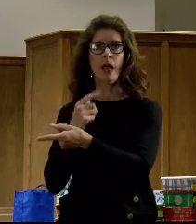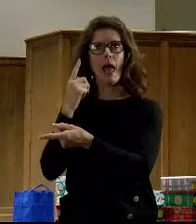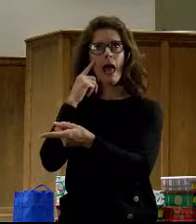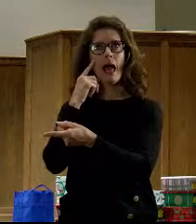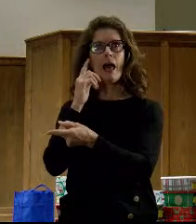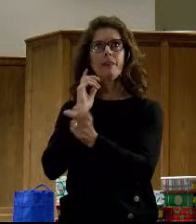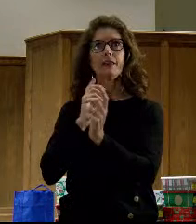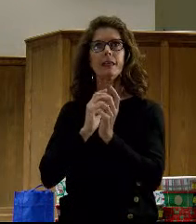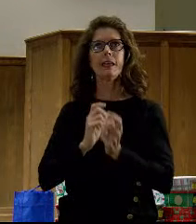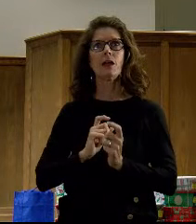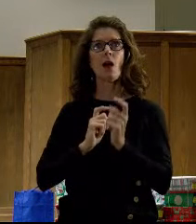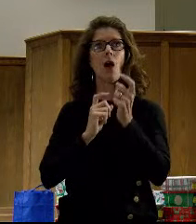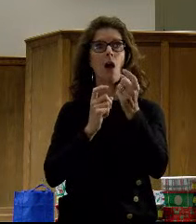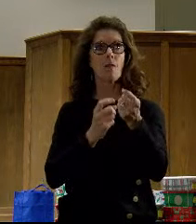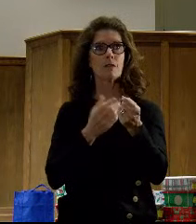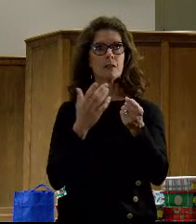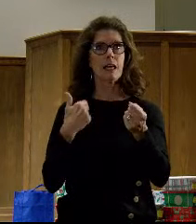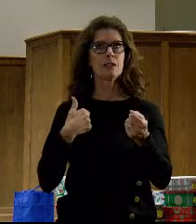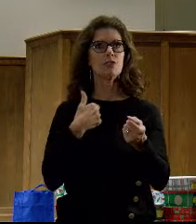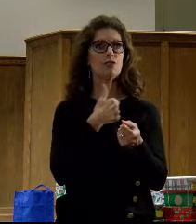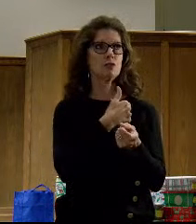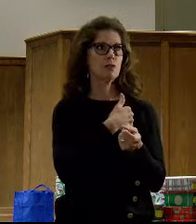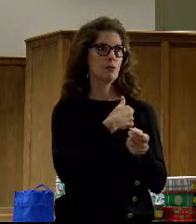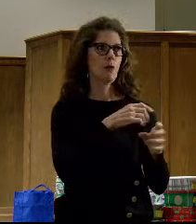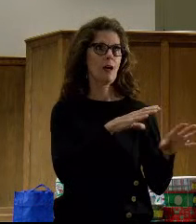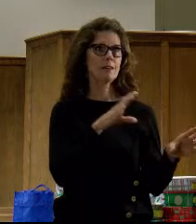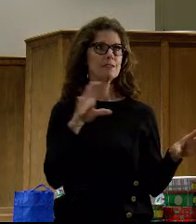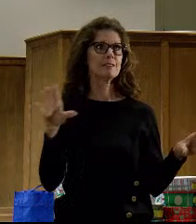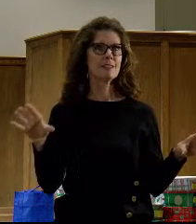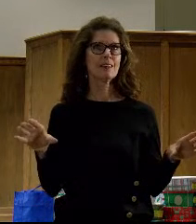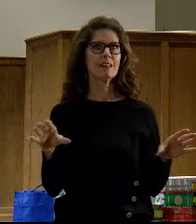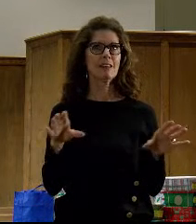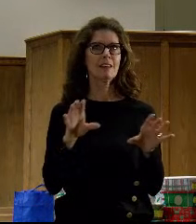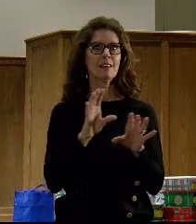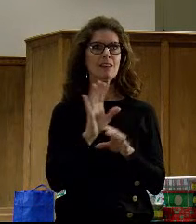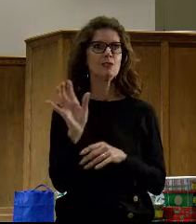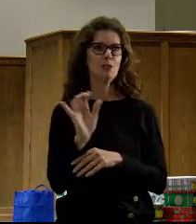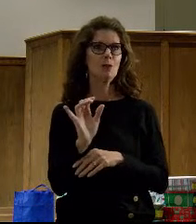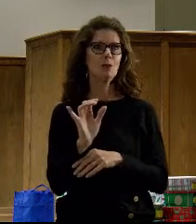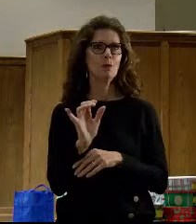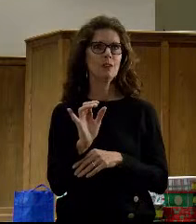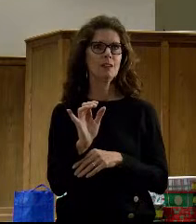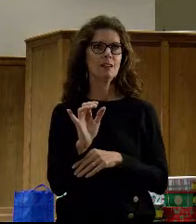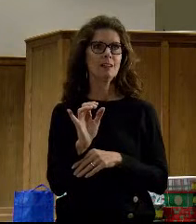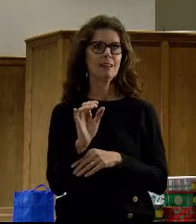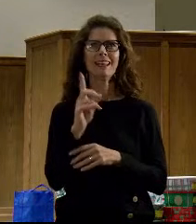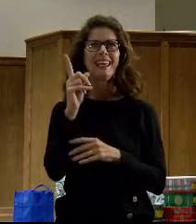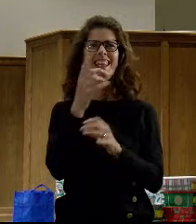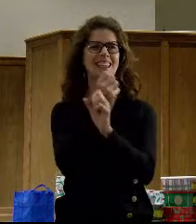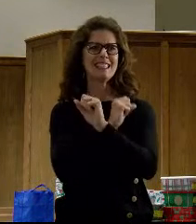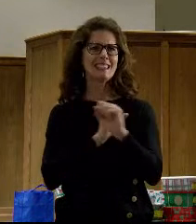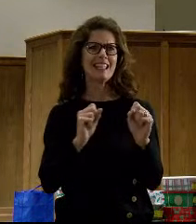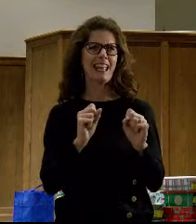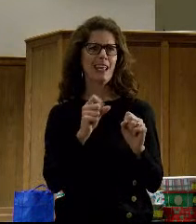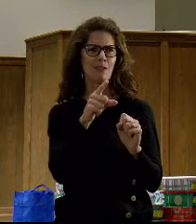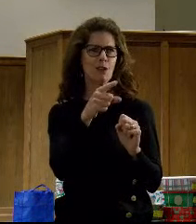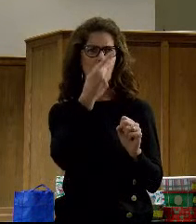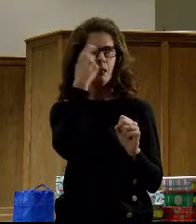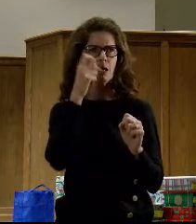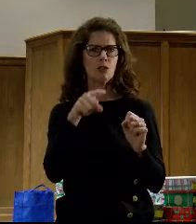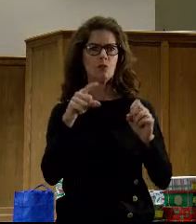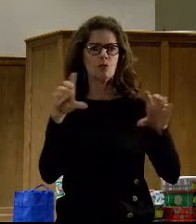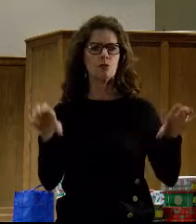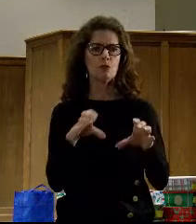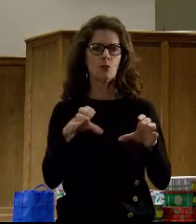too. Like you are not saved because you get everything right.